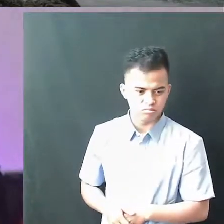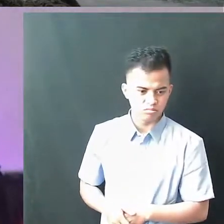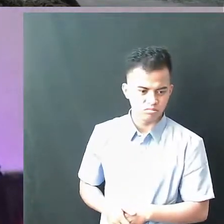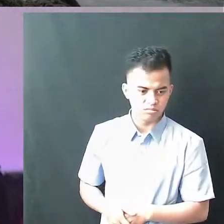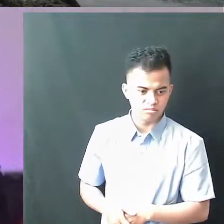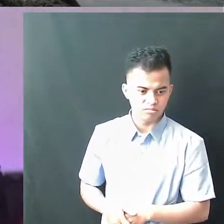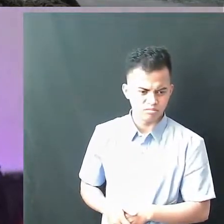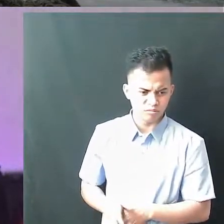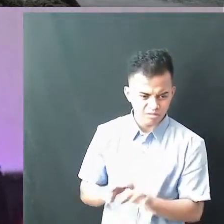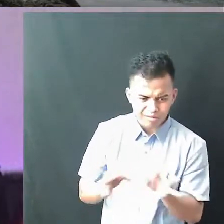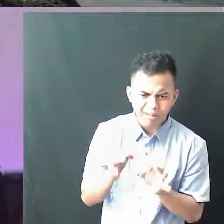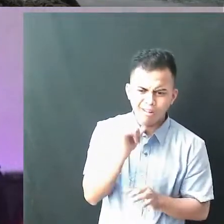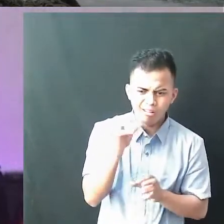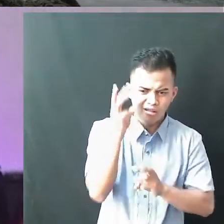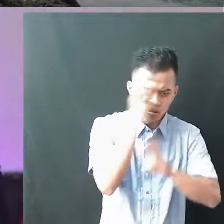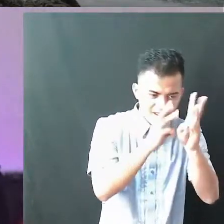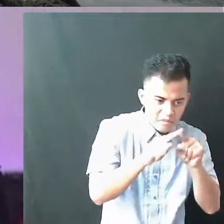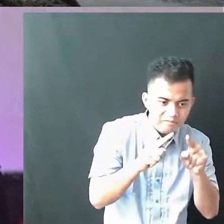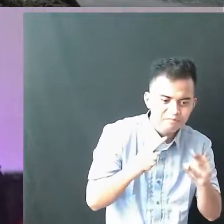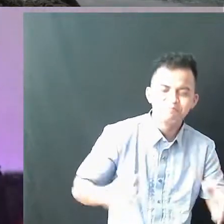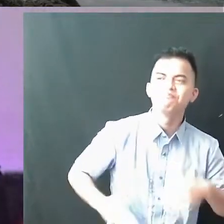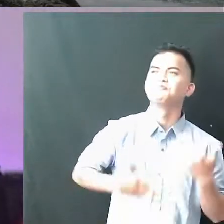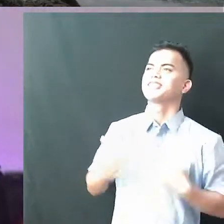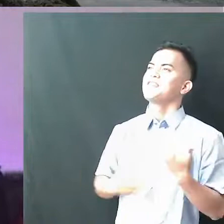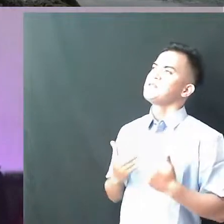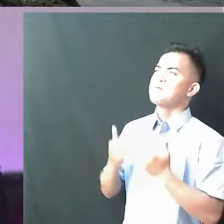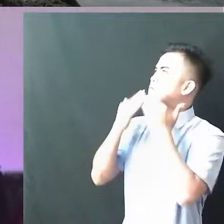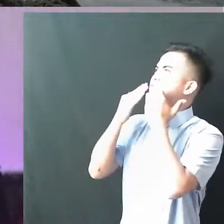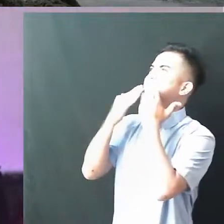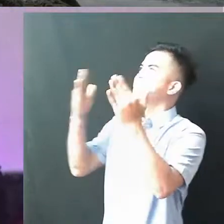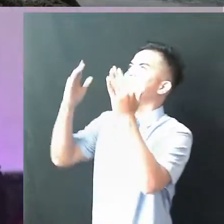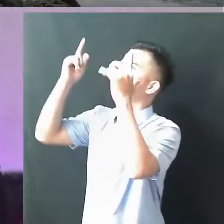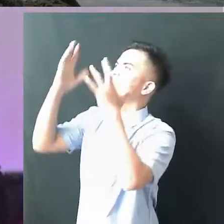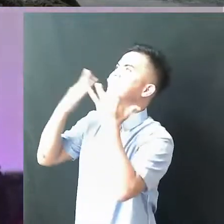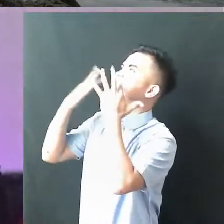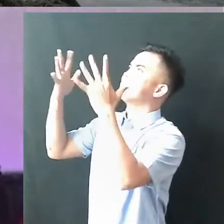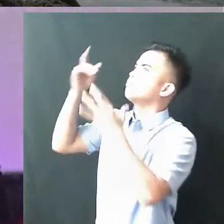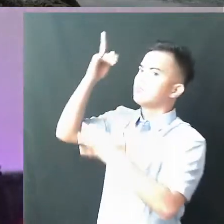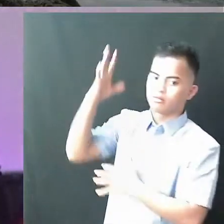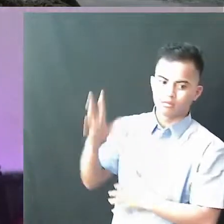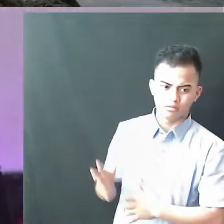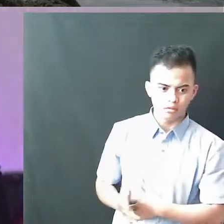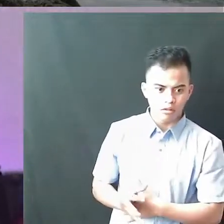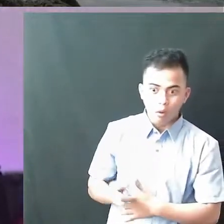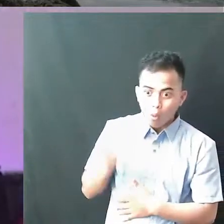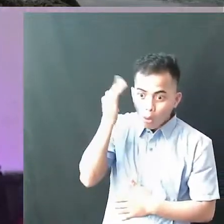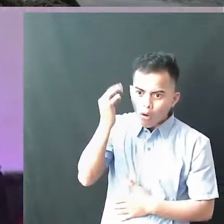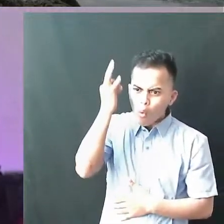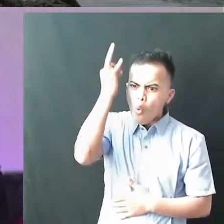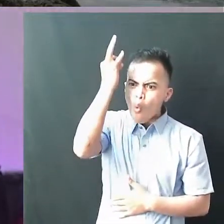Sure, it's tough. But like I said before, this is nothing compared to what's going to happen in